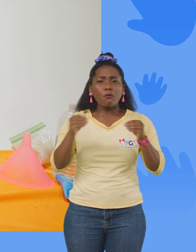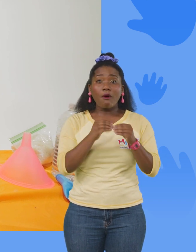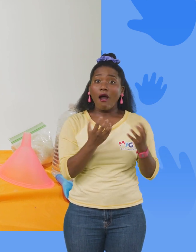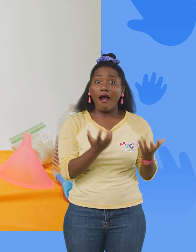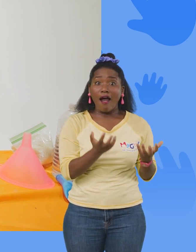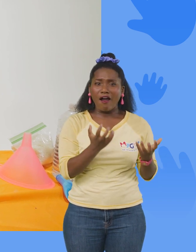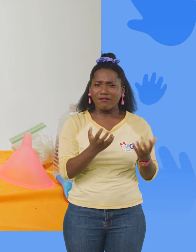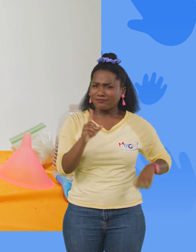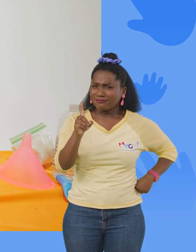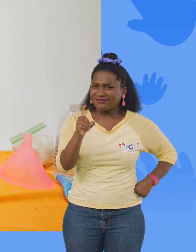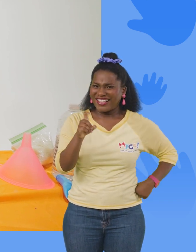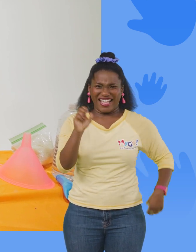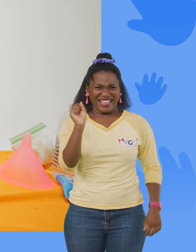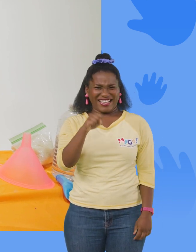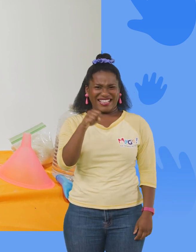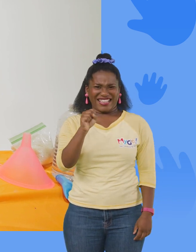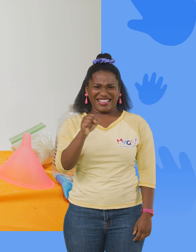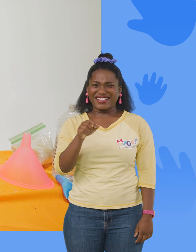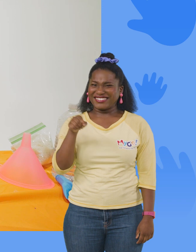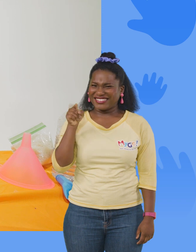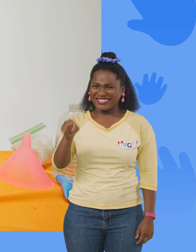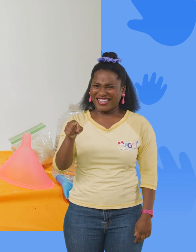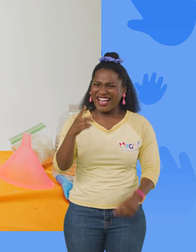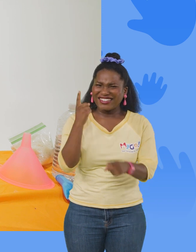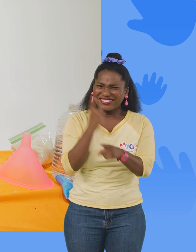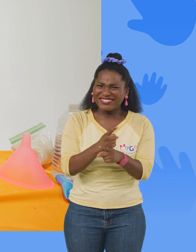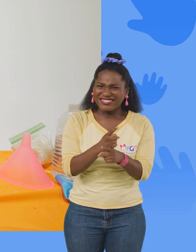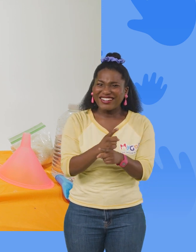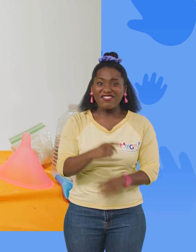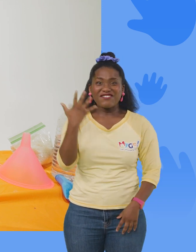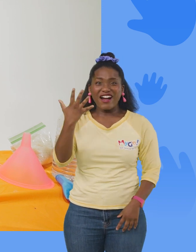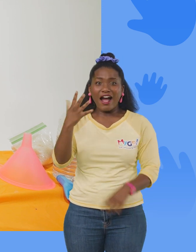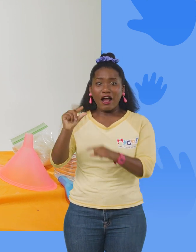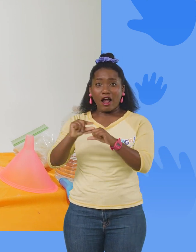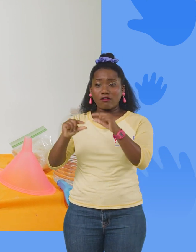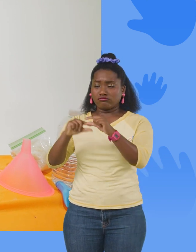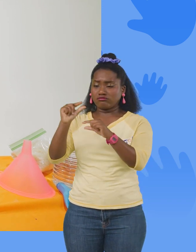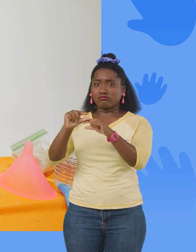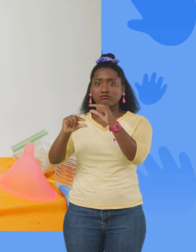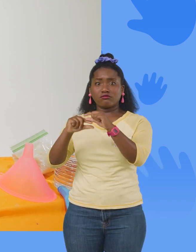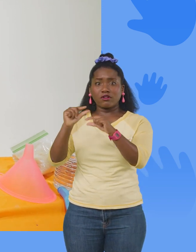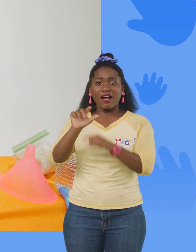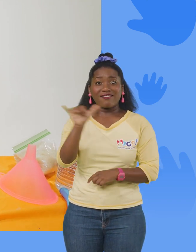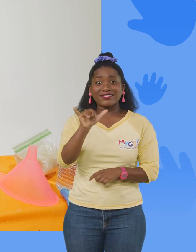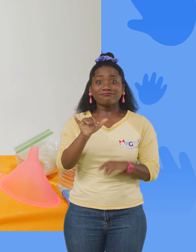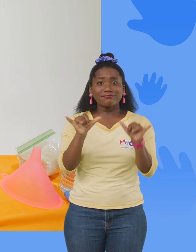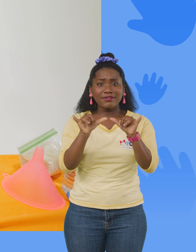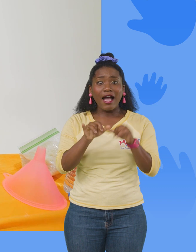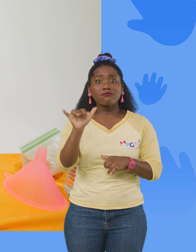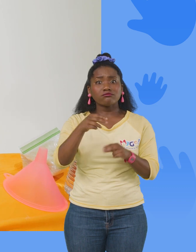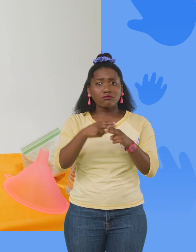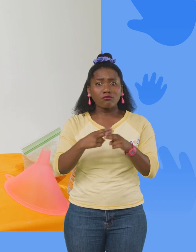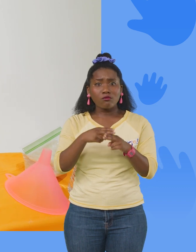heavier? Yeah, you're right! 5 cubes of the same size and